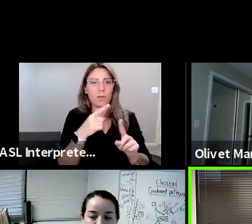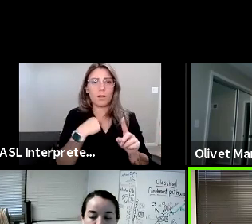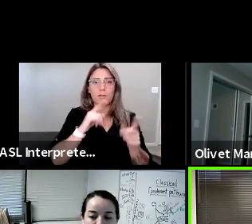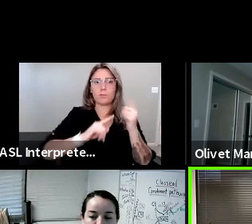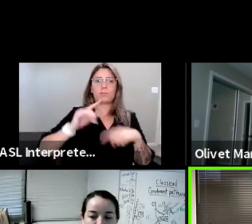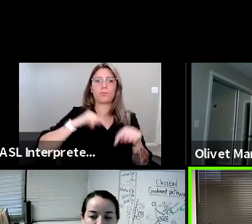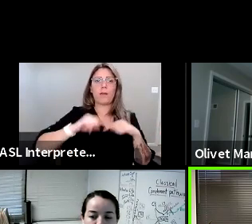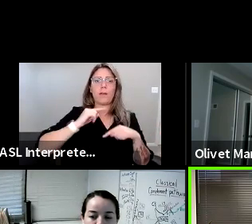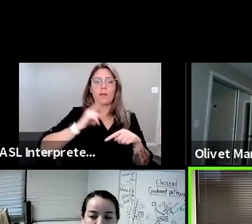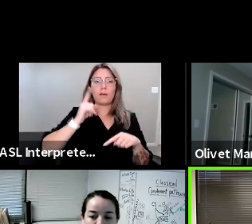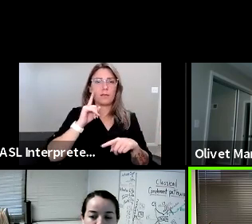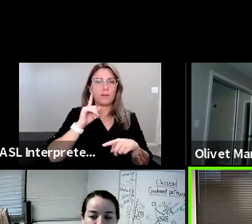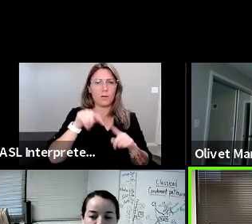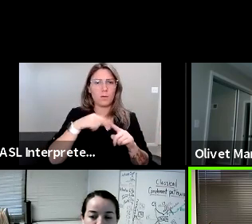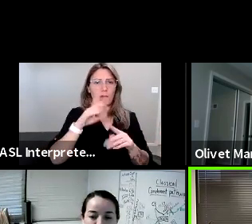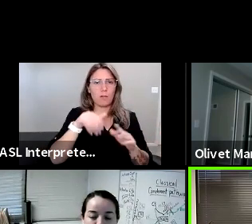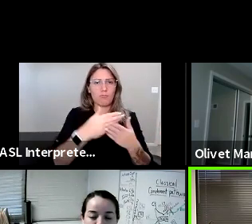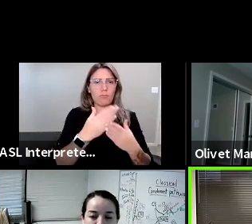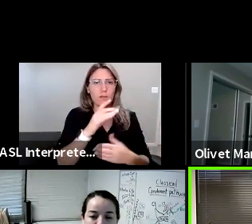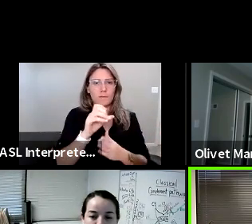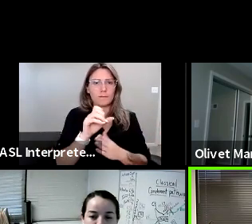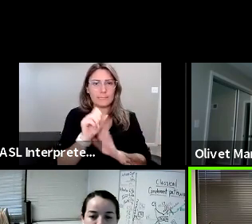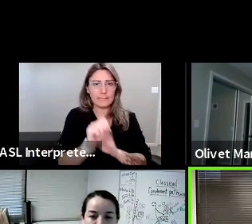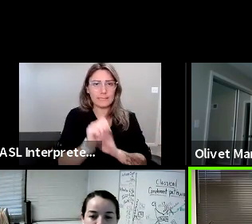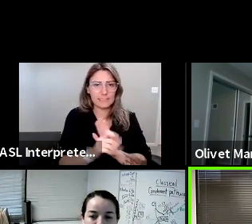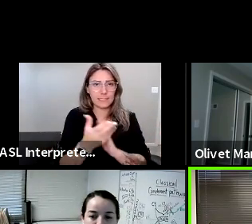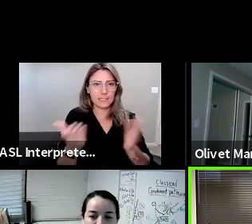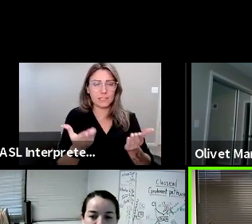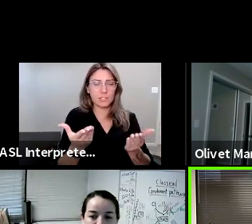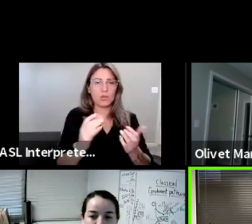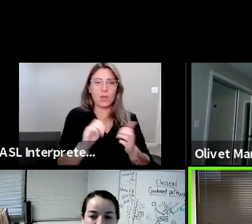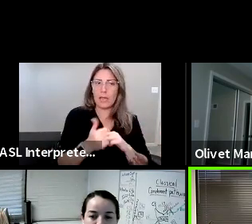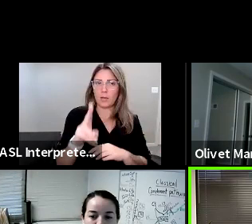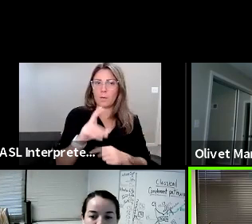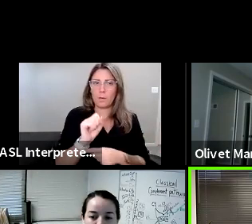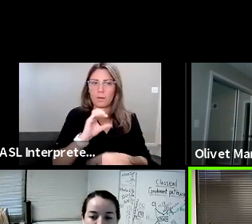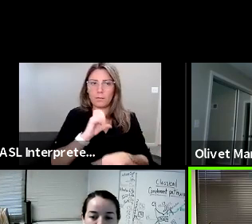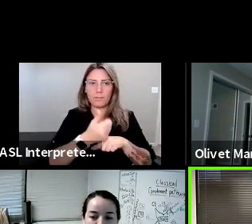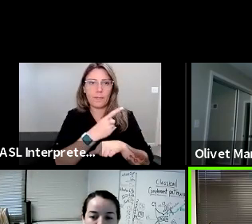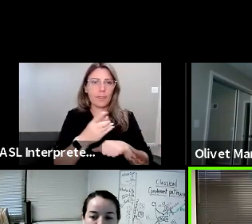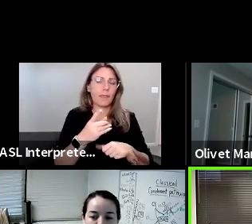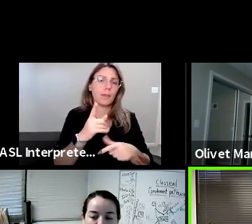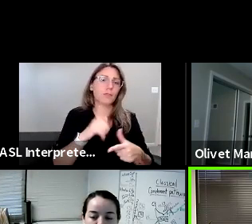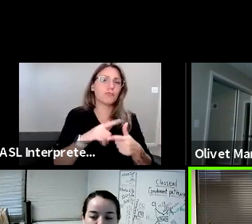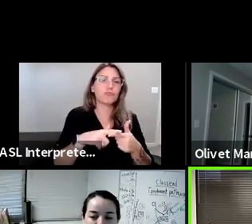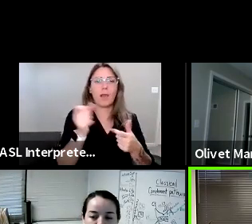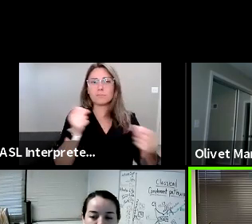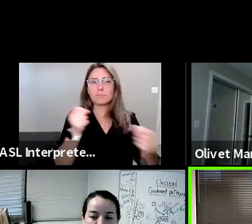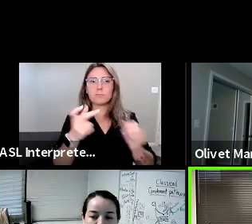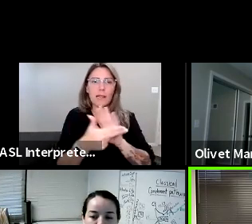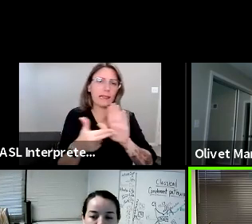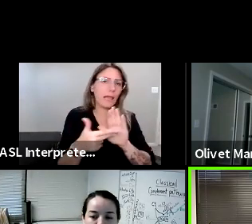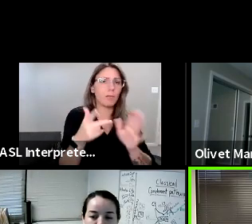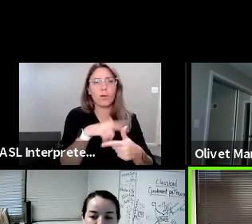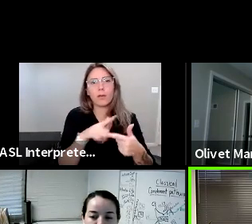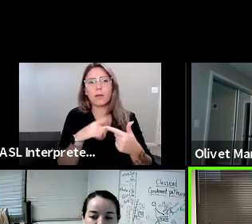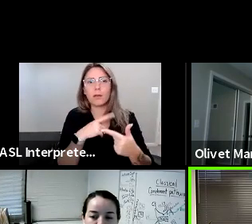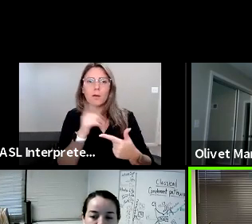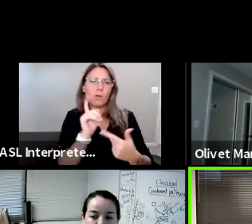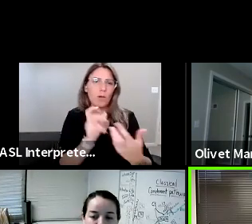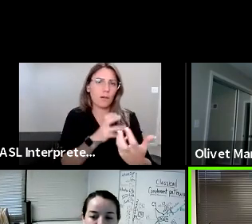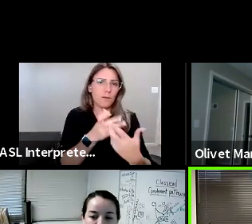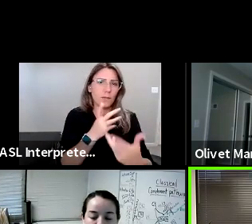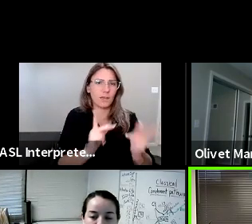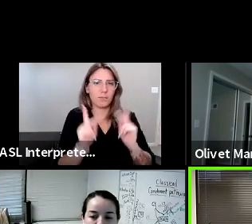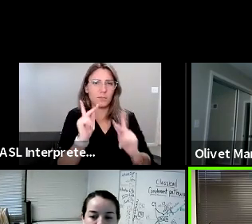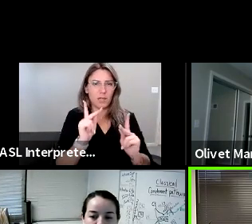of come to the States, how within how the United States is and trying to put you in labels and try to see where you fit. I feel people